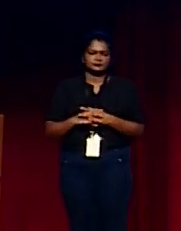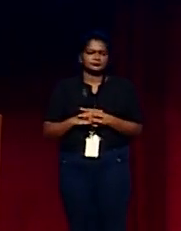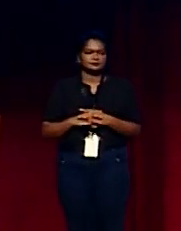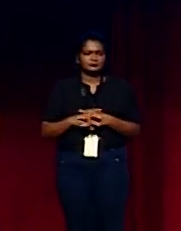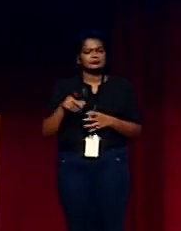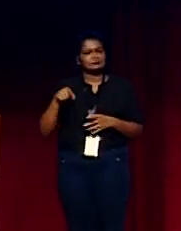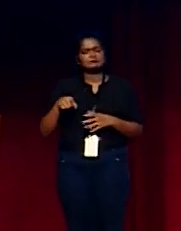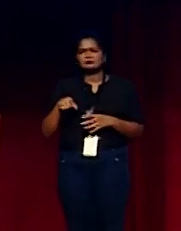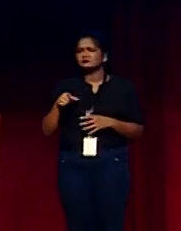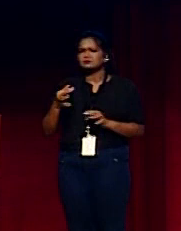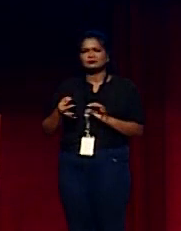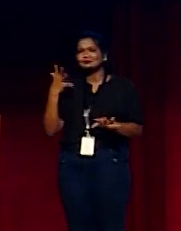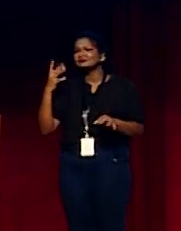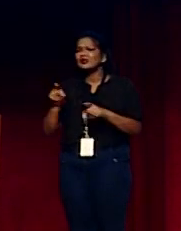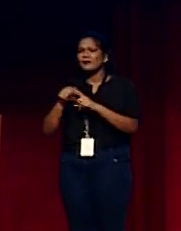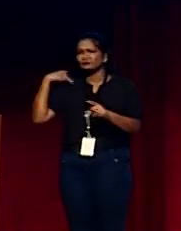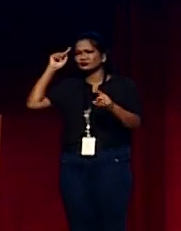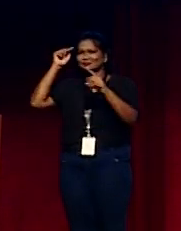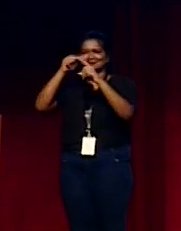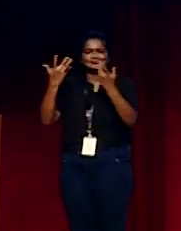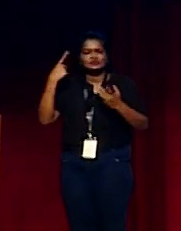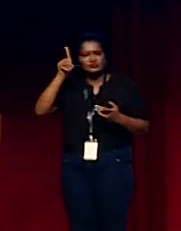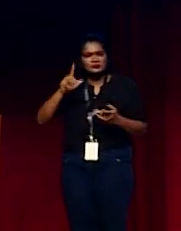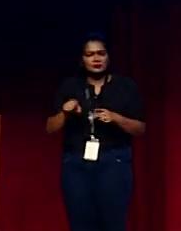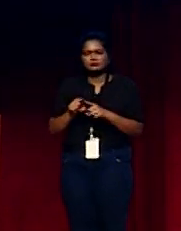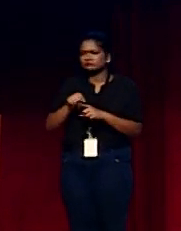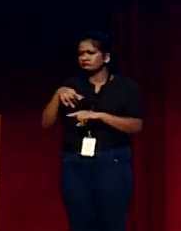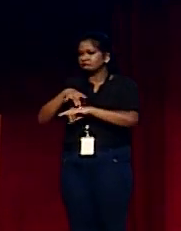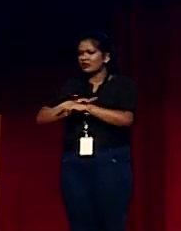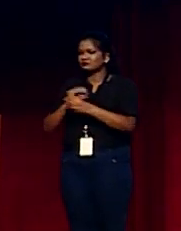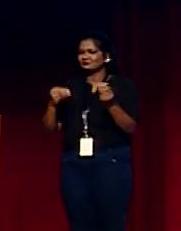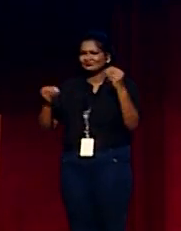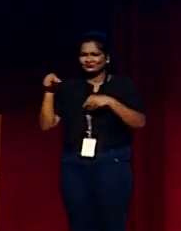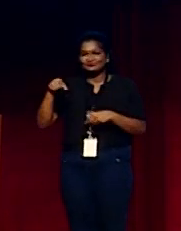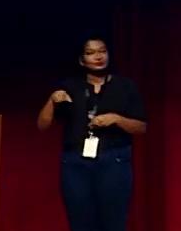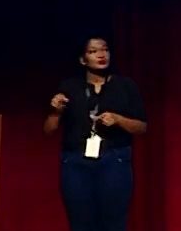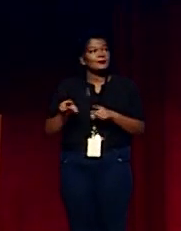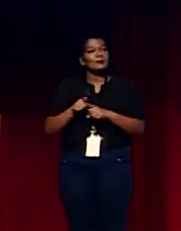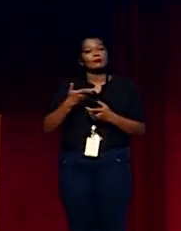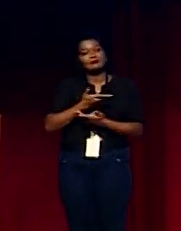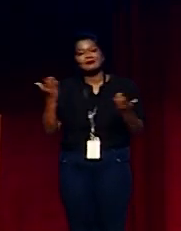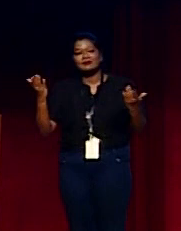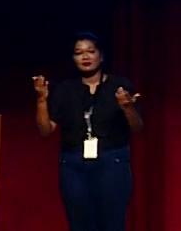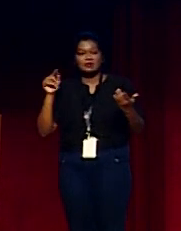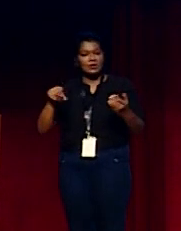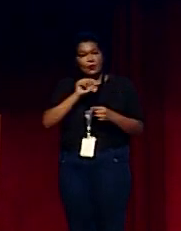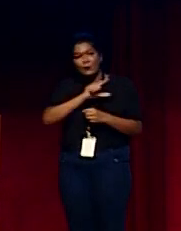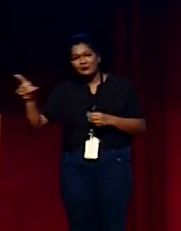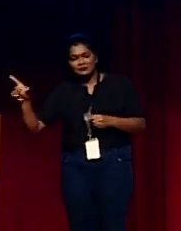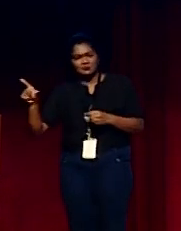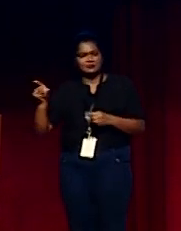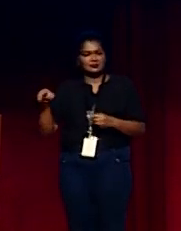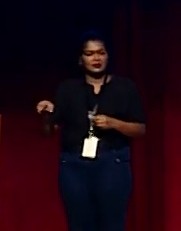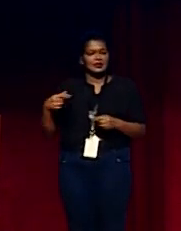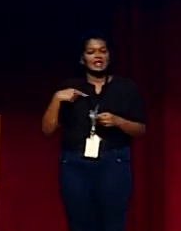Because the ultimate goal is, at least for scientists like me, but also for other authors,